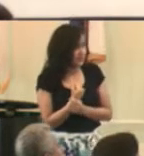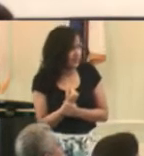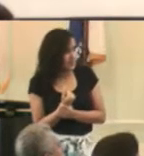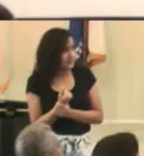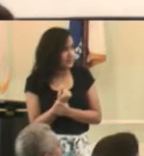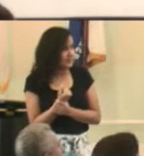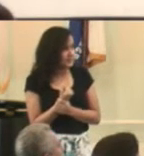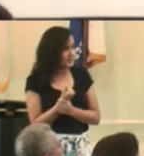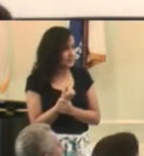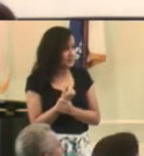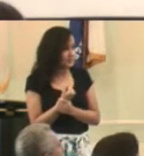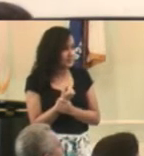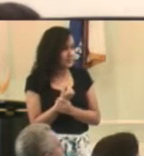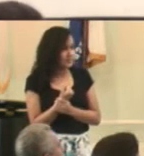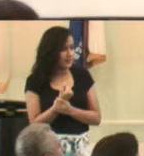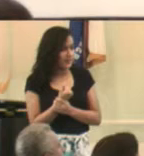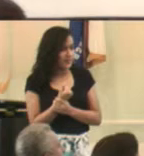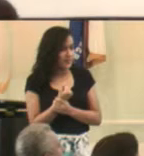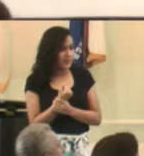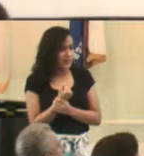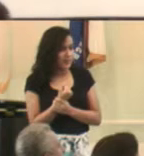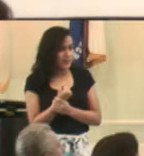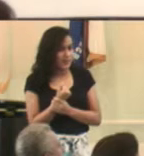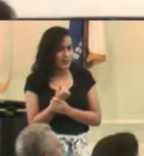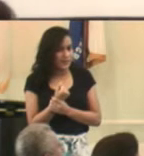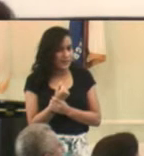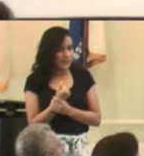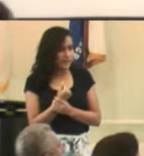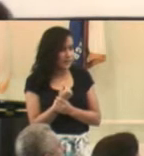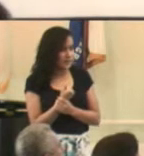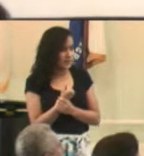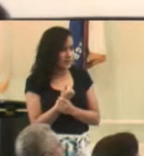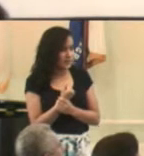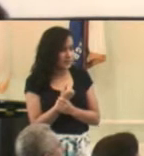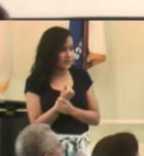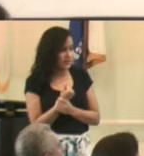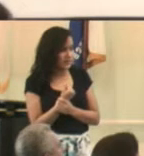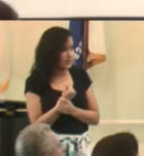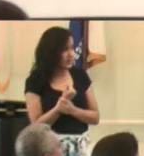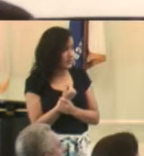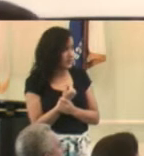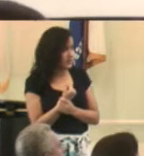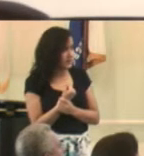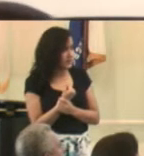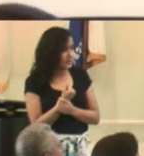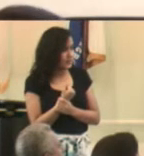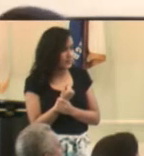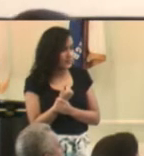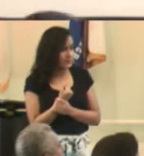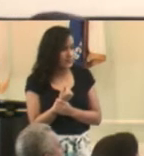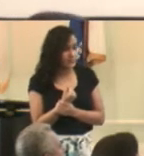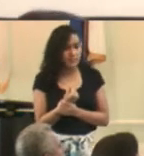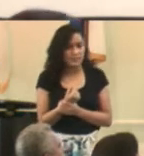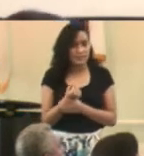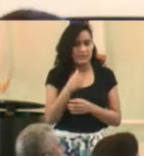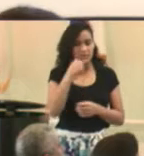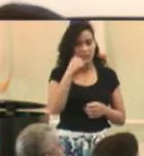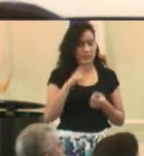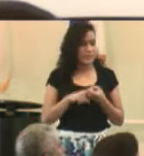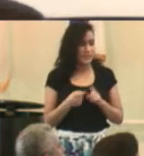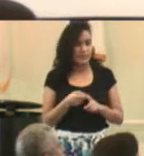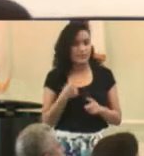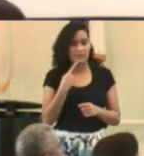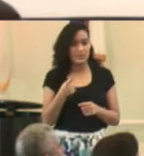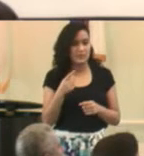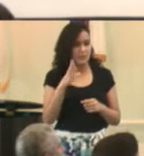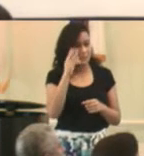help you. I will support you with my right hand that saves you. So Rupa and Vinesh told